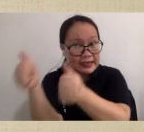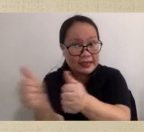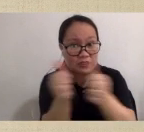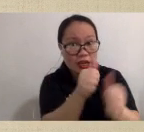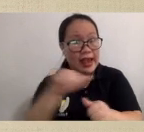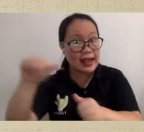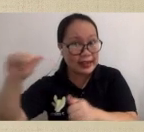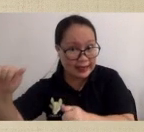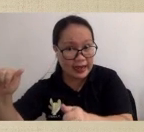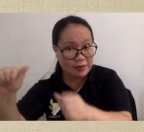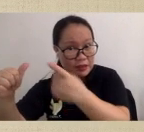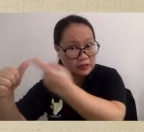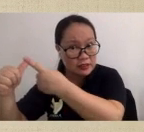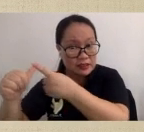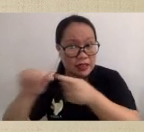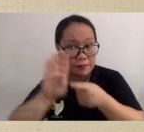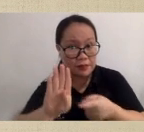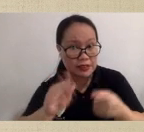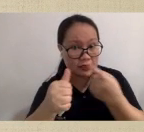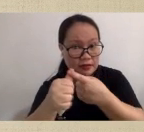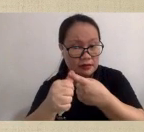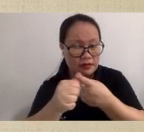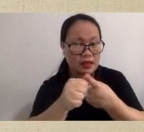a, b, and c.